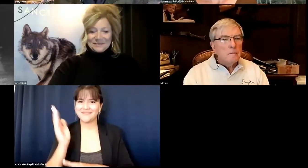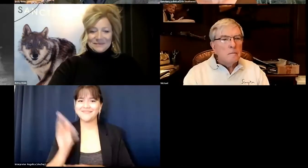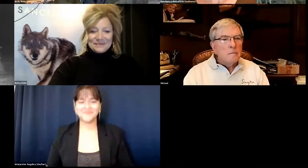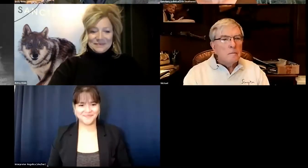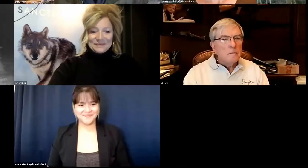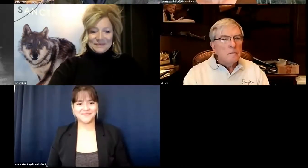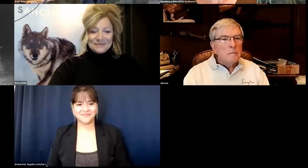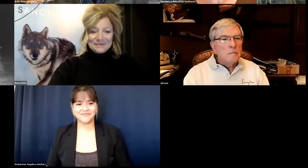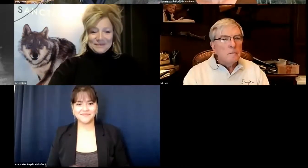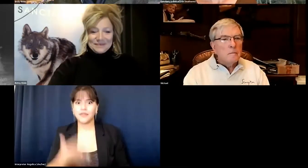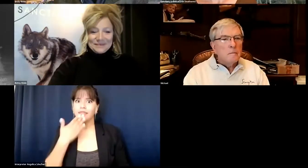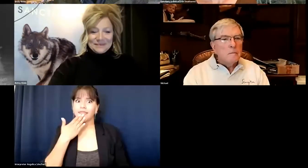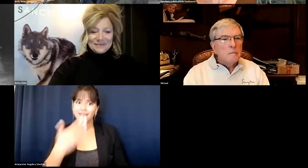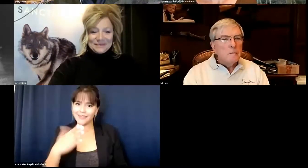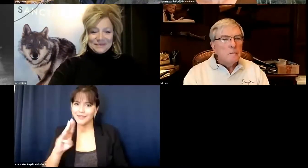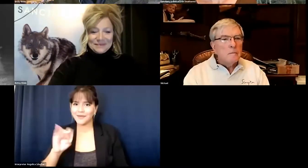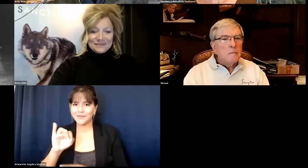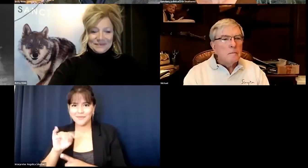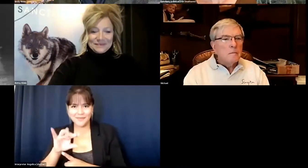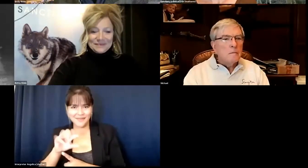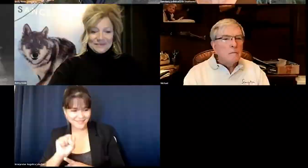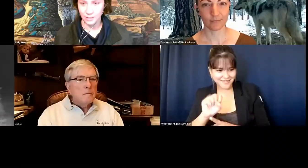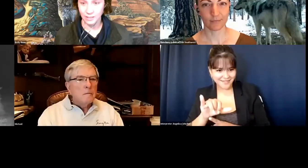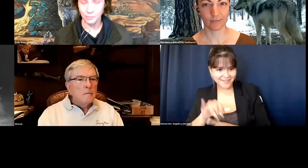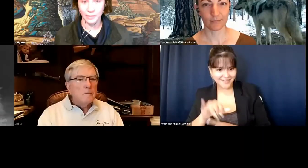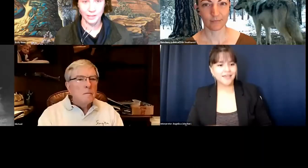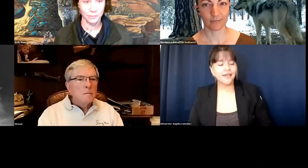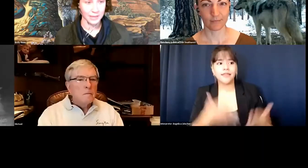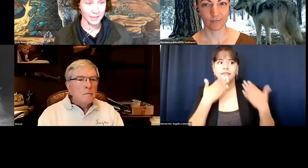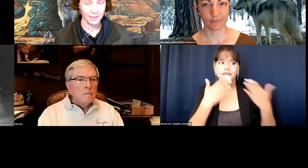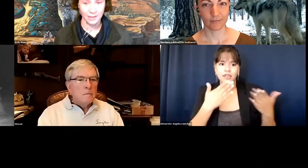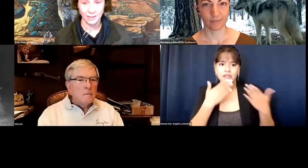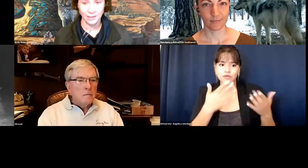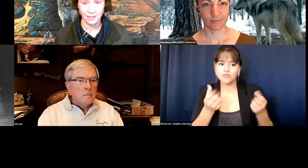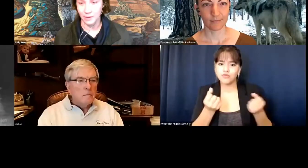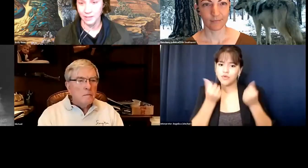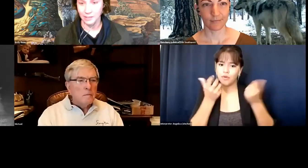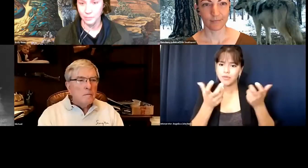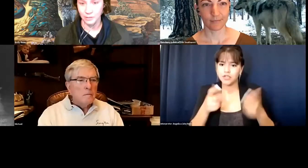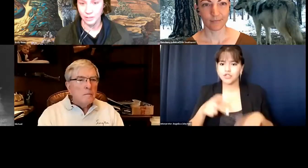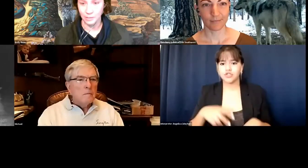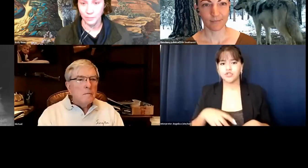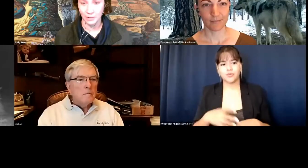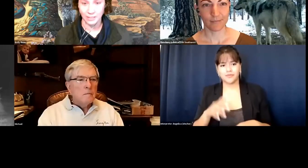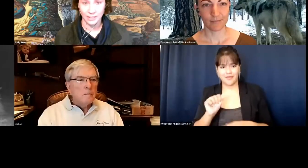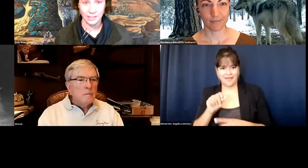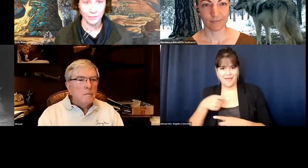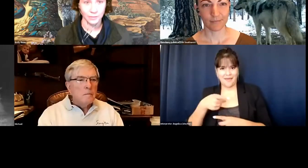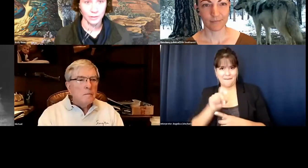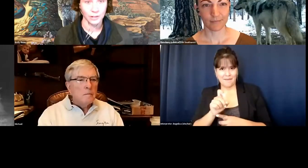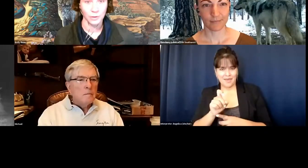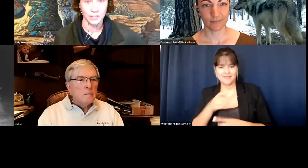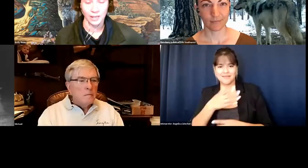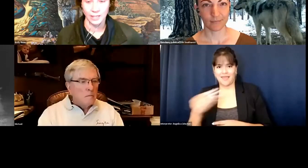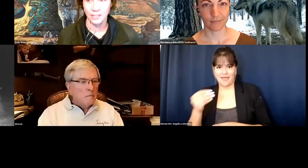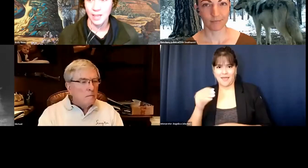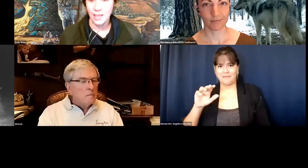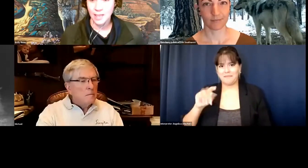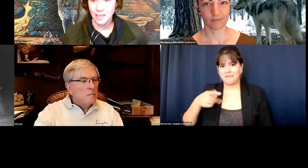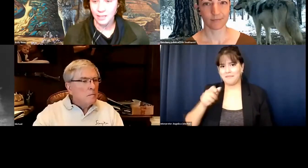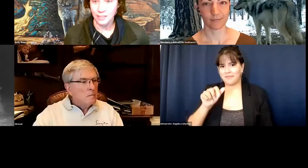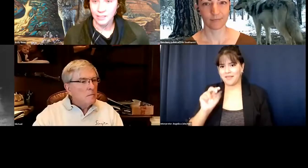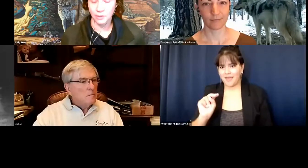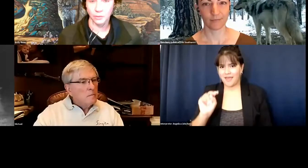Great, thanks Betsy, and thanks so much to Plan B and Apex Protection Project for hosting